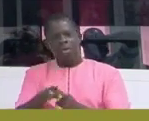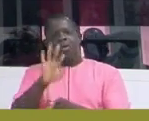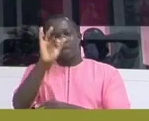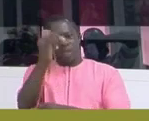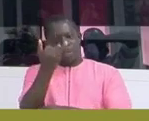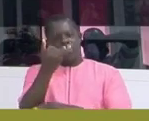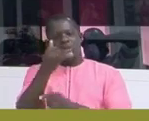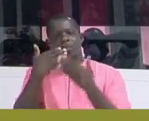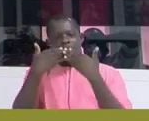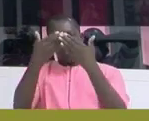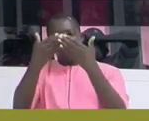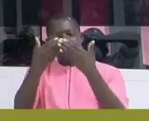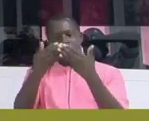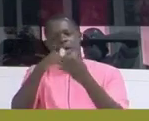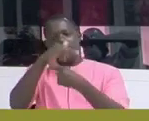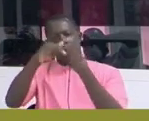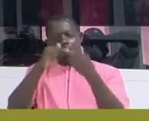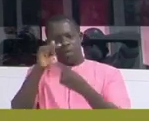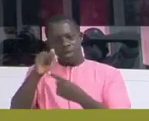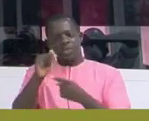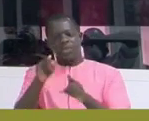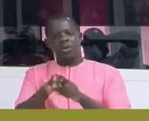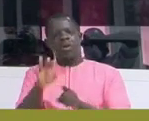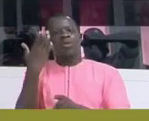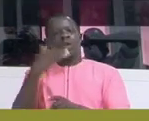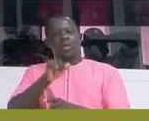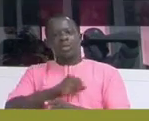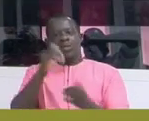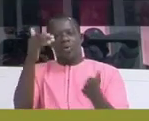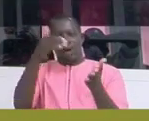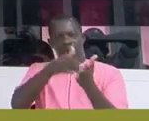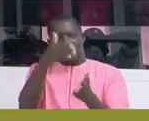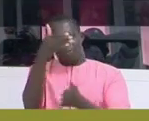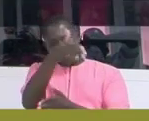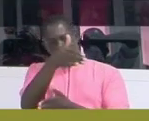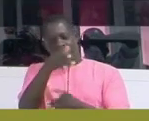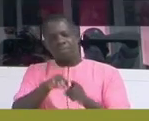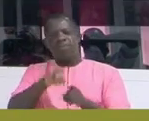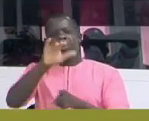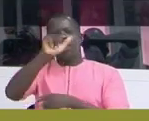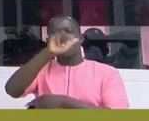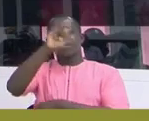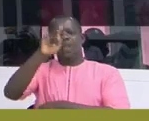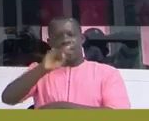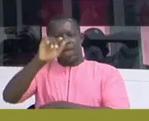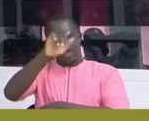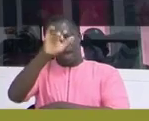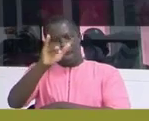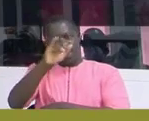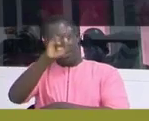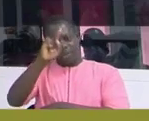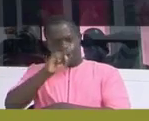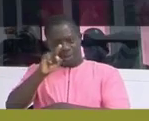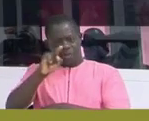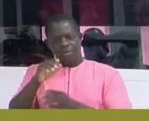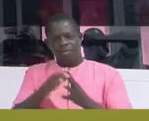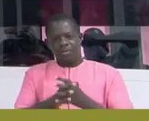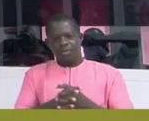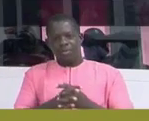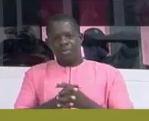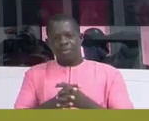ah yes tell us about that. When we arrived